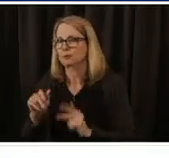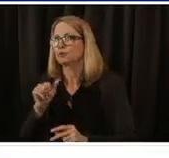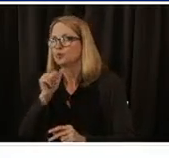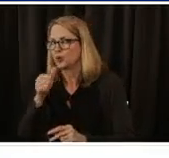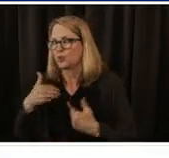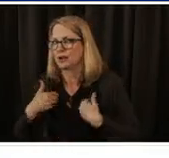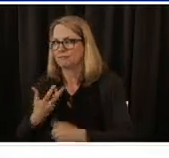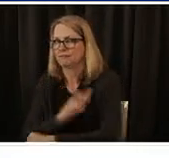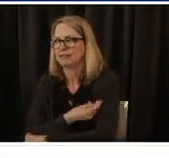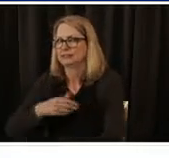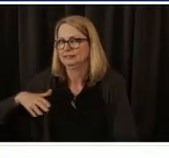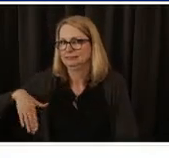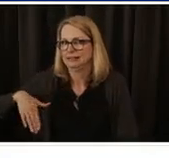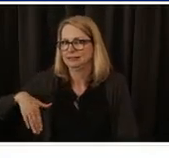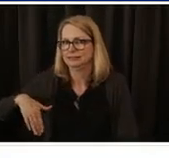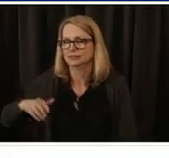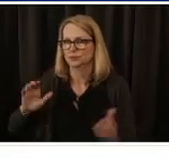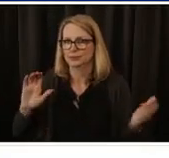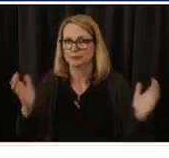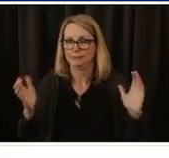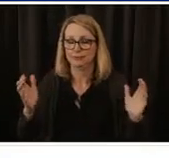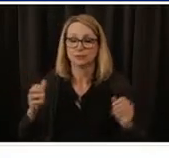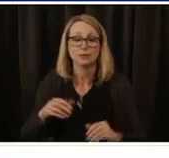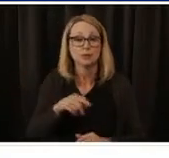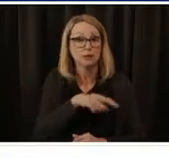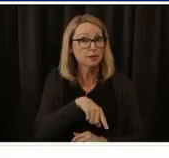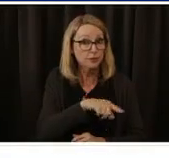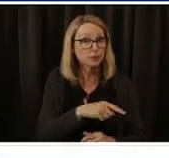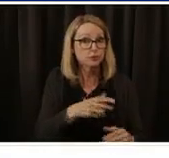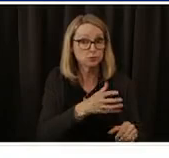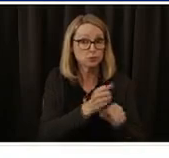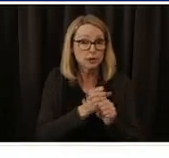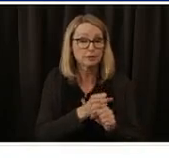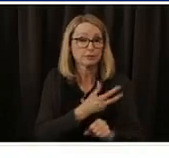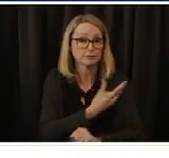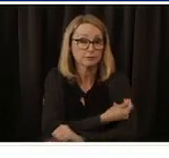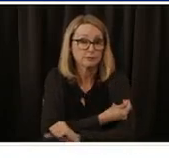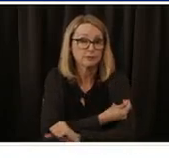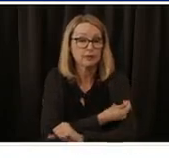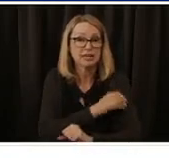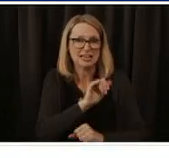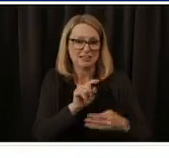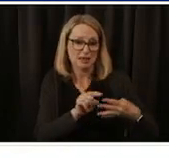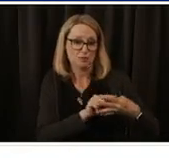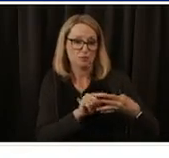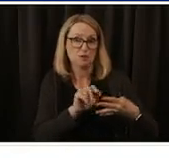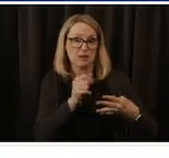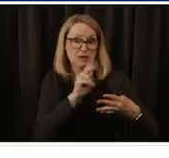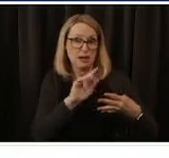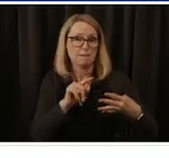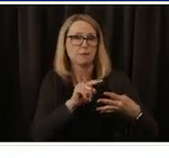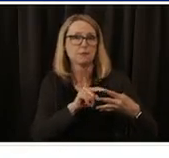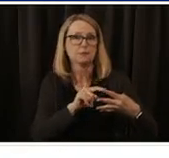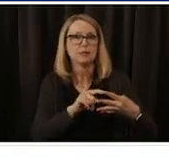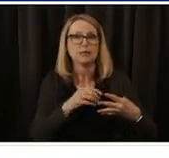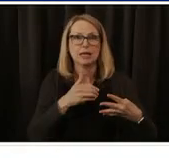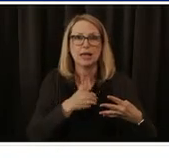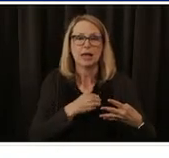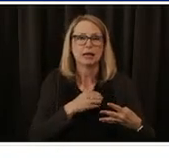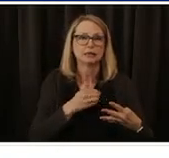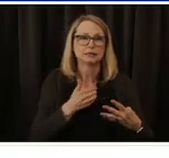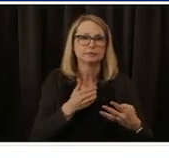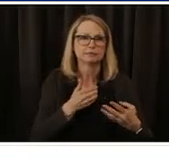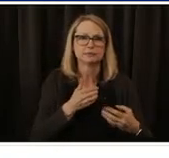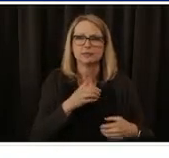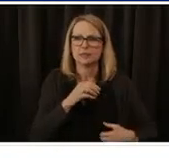unvaccinated people. And so what you see here among vaccinated people is that during that week, we saw 140 cases occur among vaccinated people. At